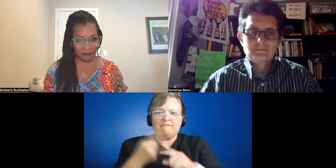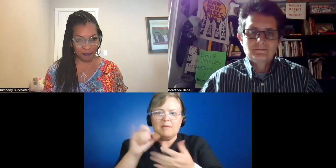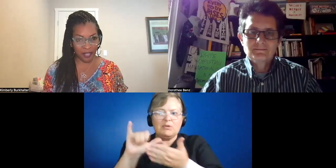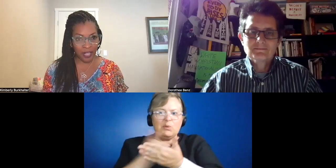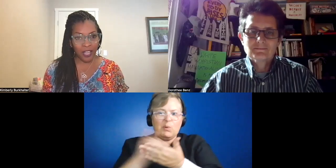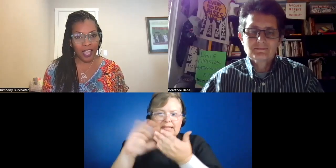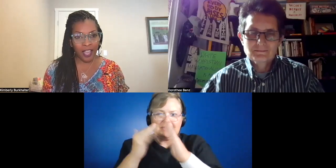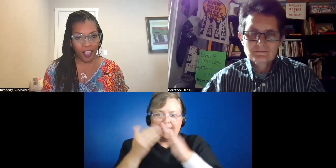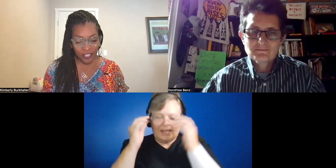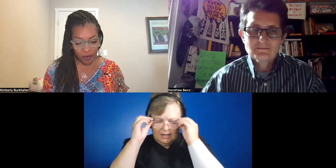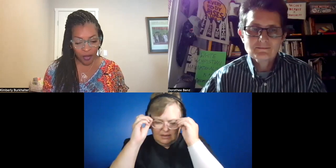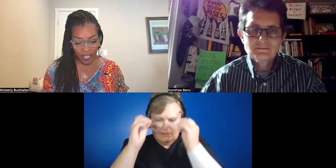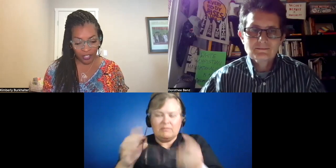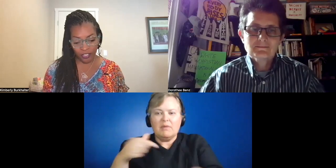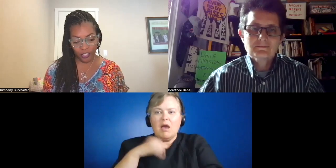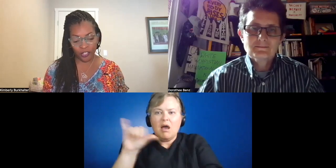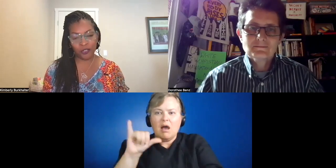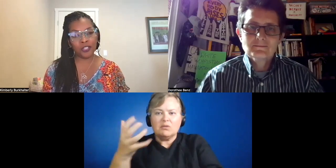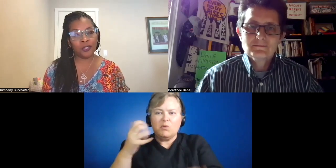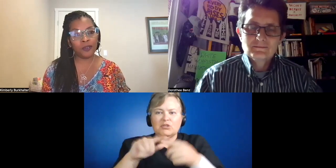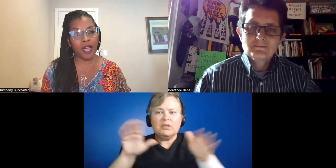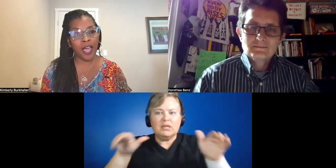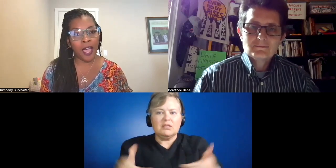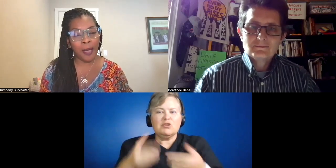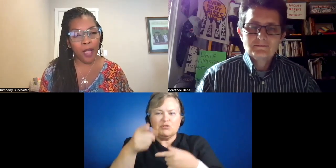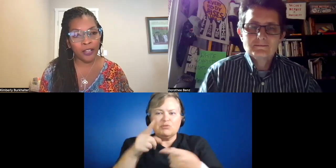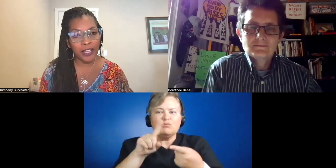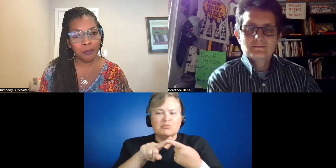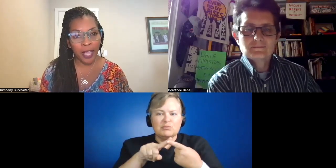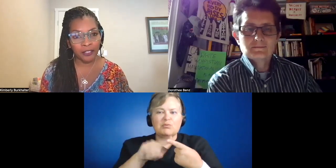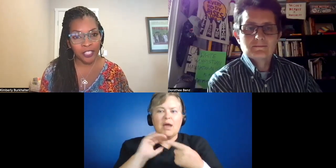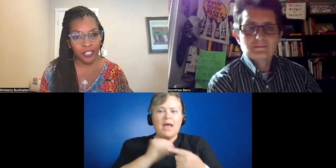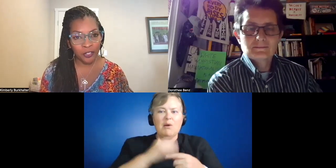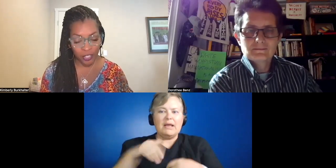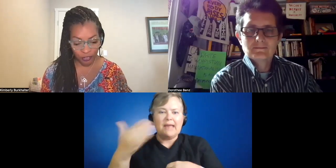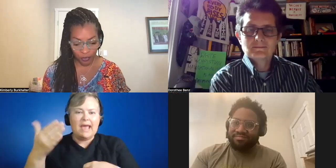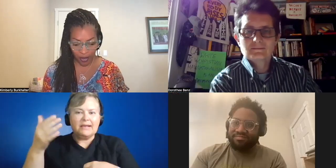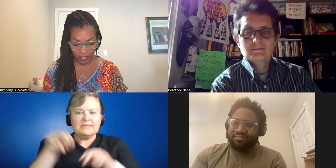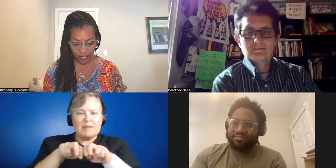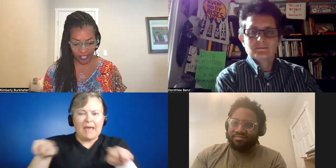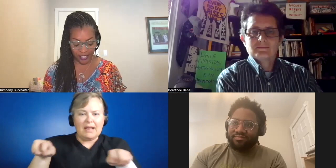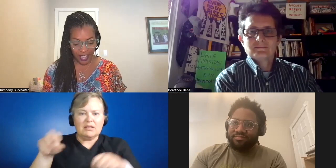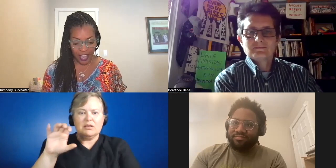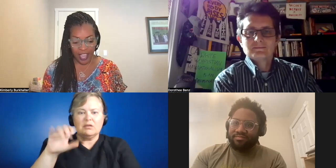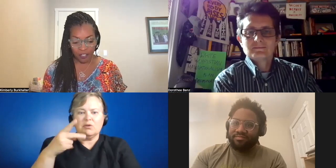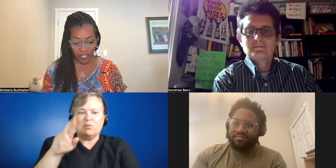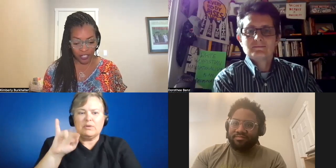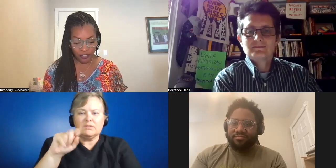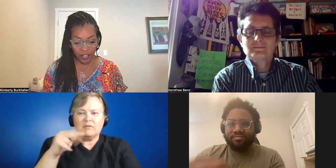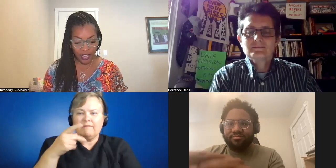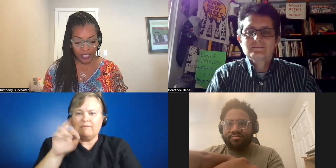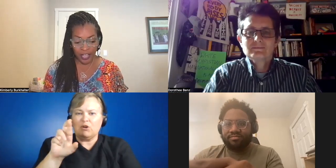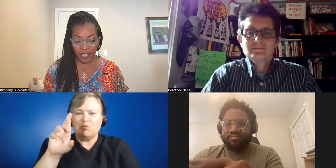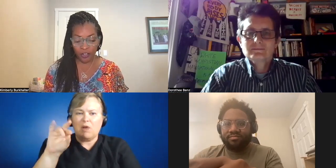City. I also want to introduce you to our next panelist, Christopher Rogers. And